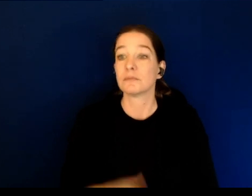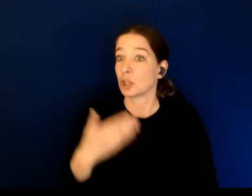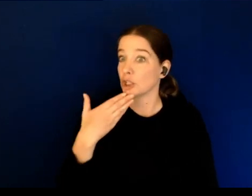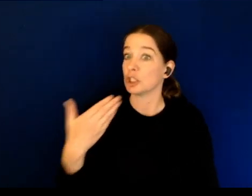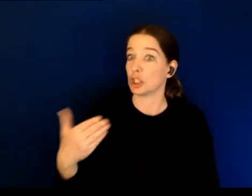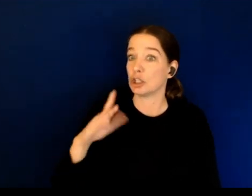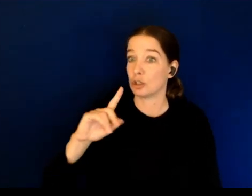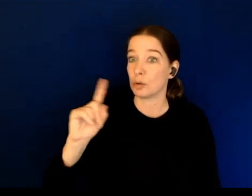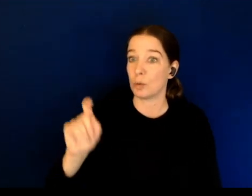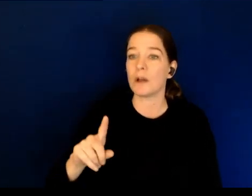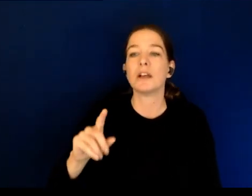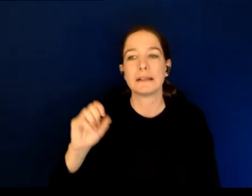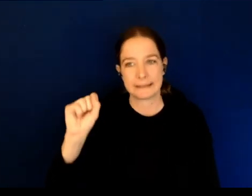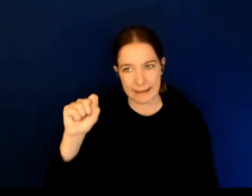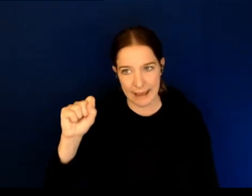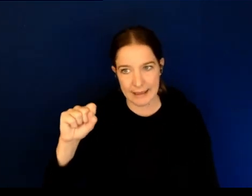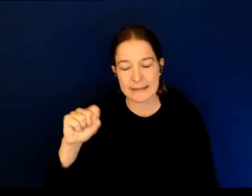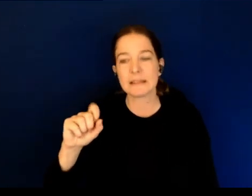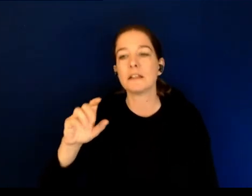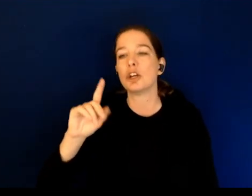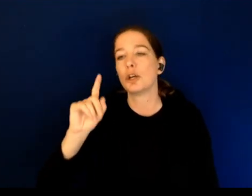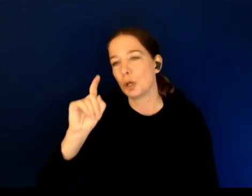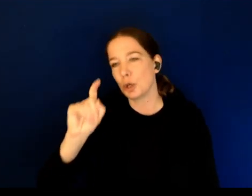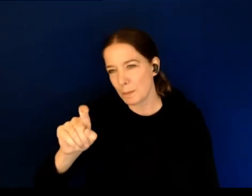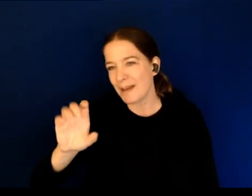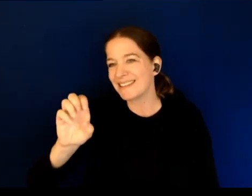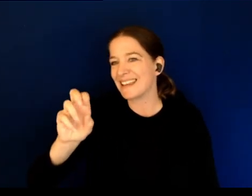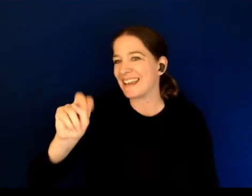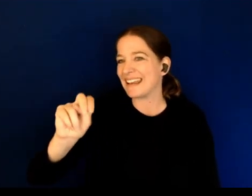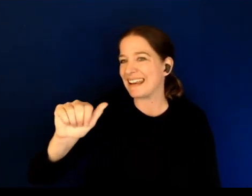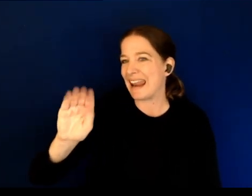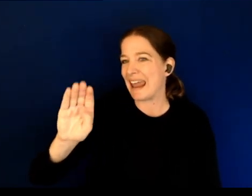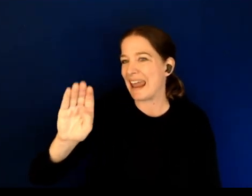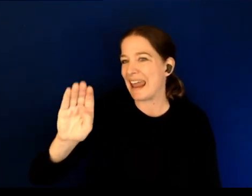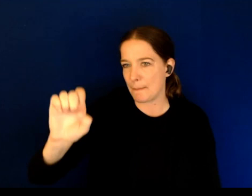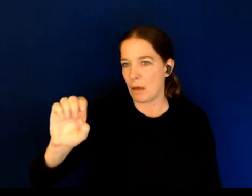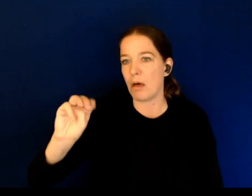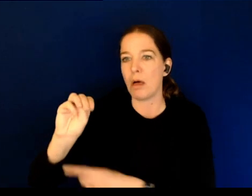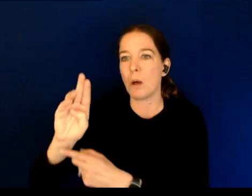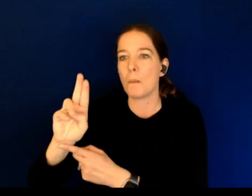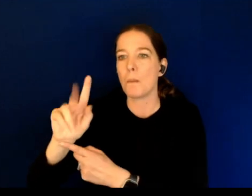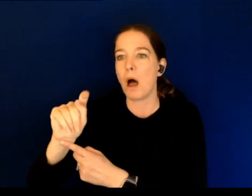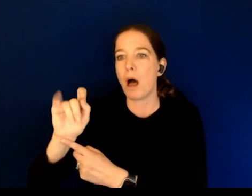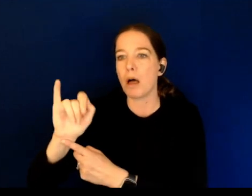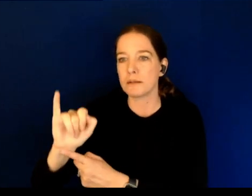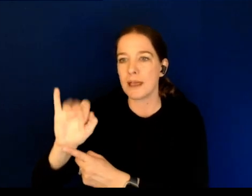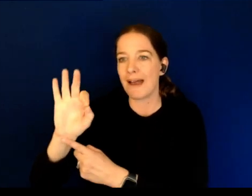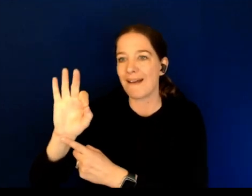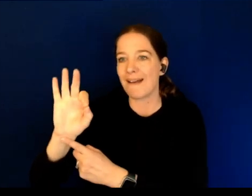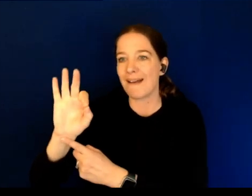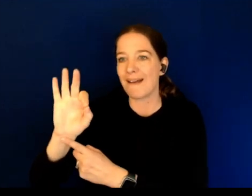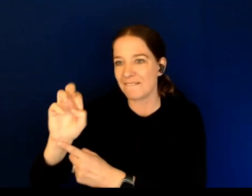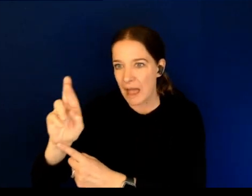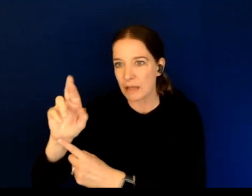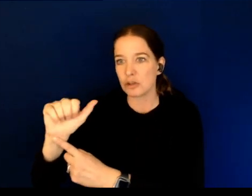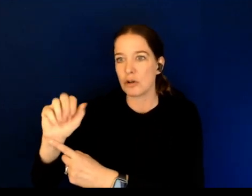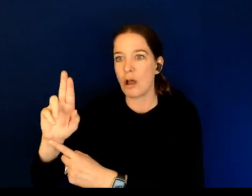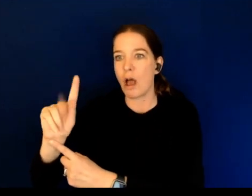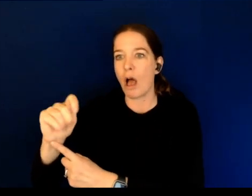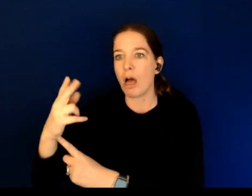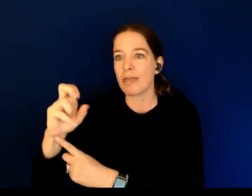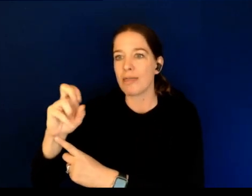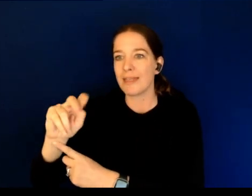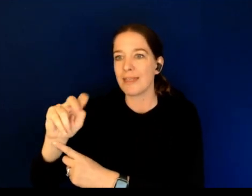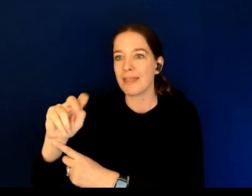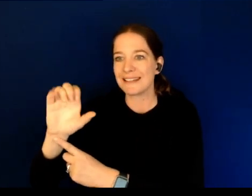First, you need to enable multi-factor authentication. If you haven't done so yet, do it now, or maybe after the